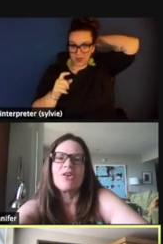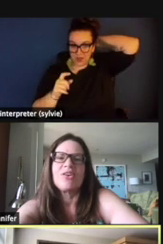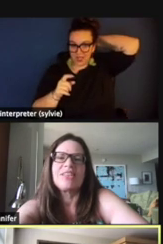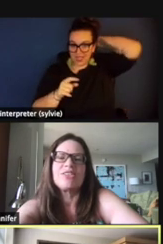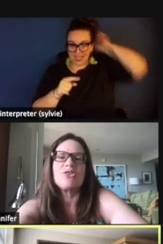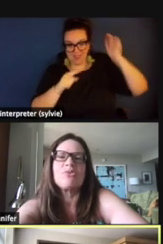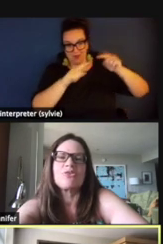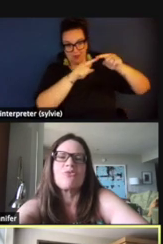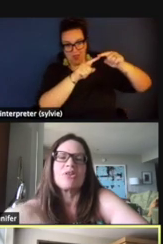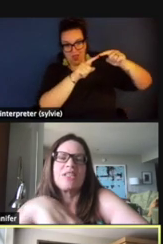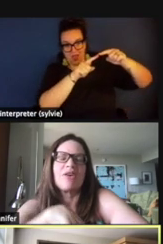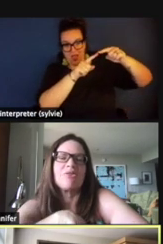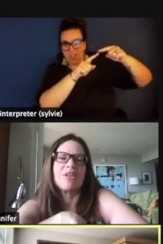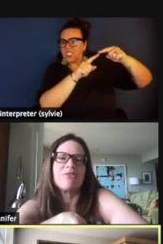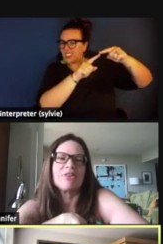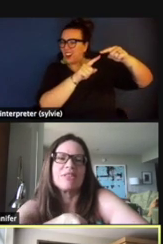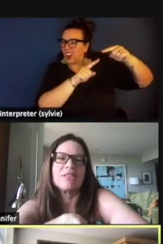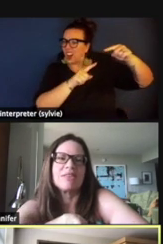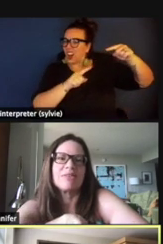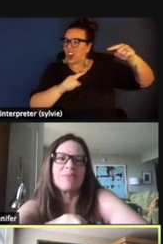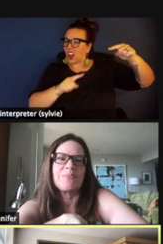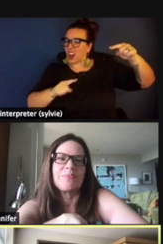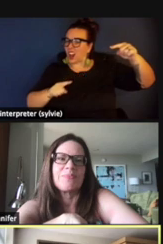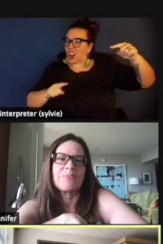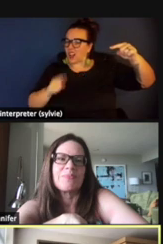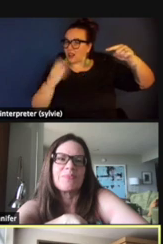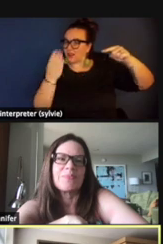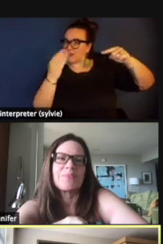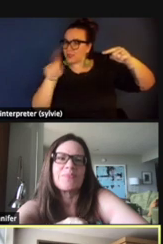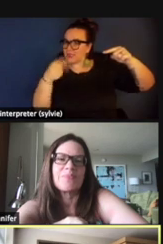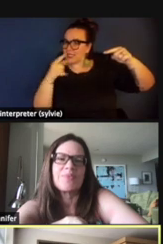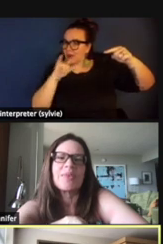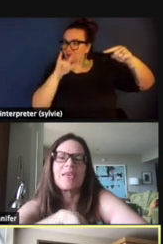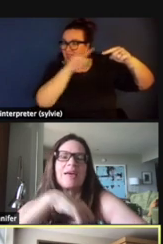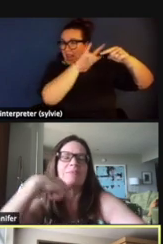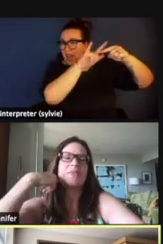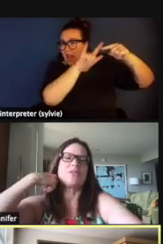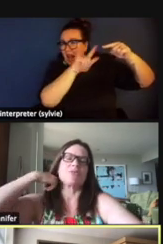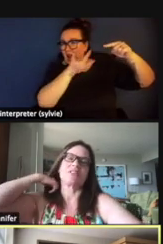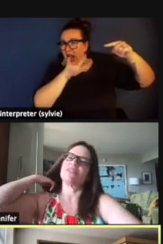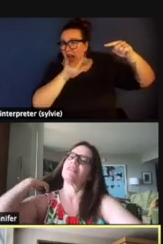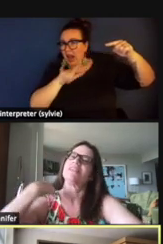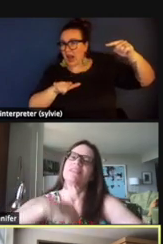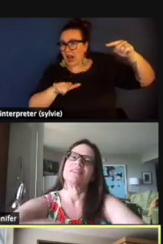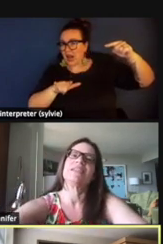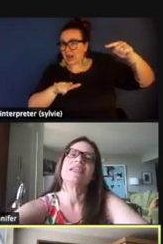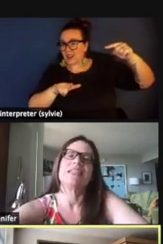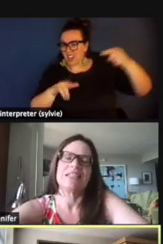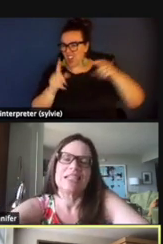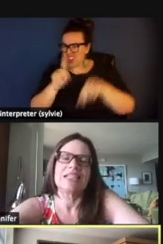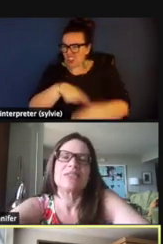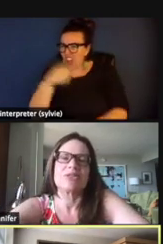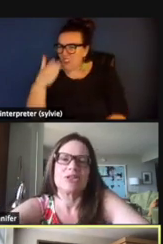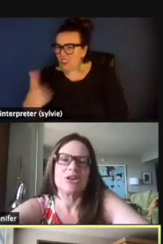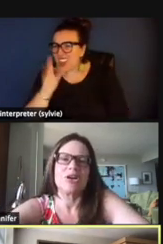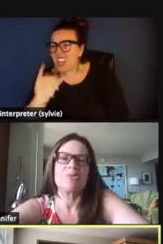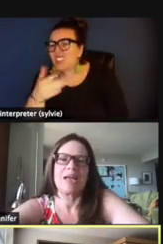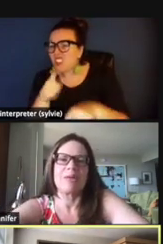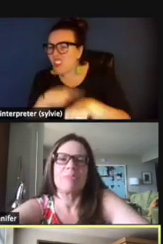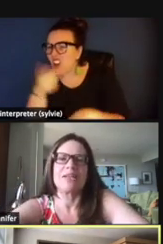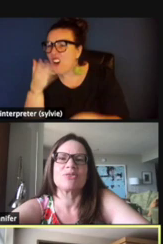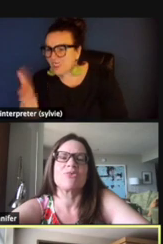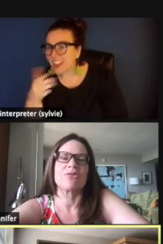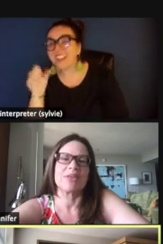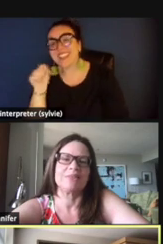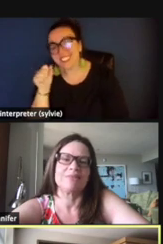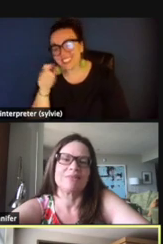here. It still was a 14-hour flight for us to get there. Wow, that's still a long ways away. Wow. So still, that's a long way. So it's a long way,